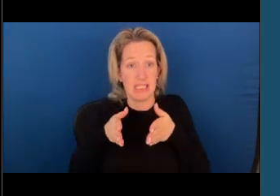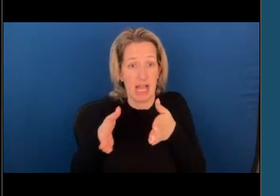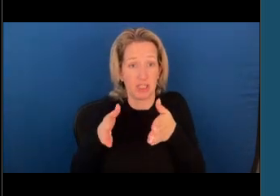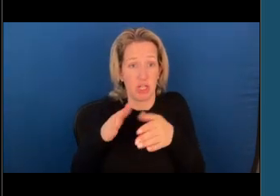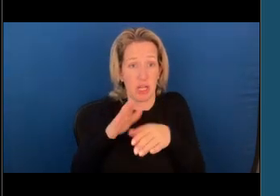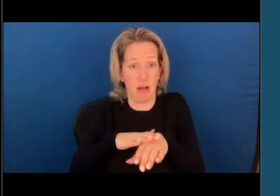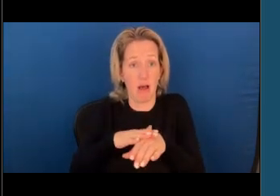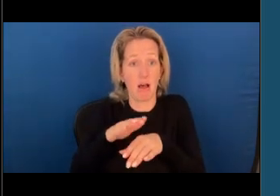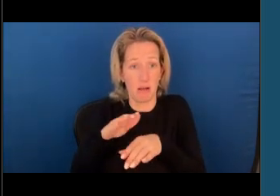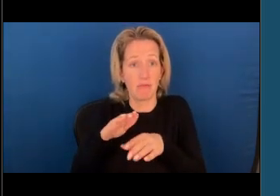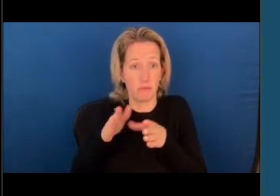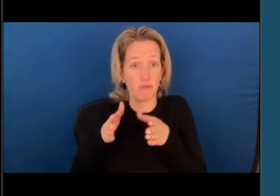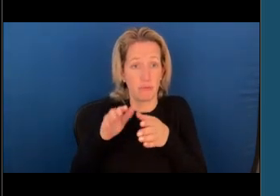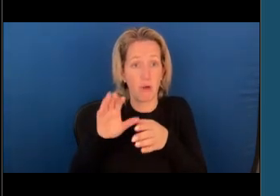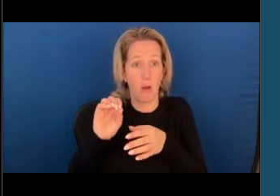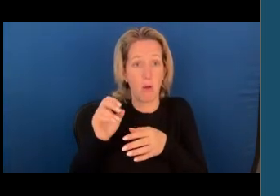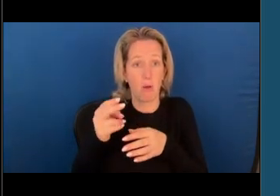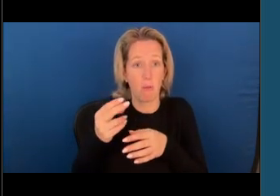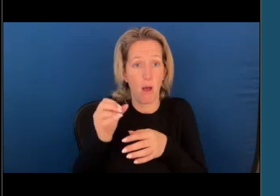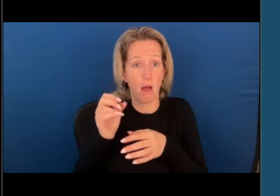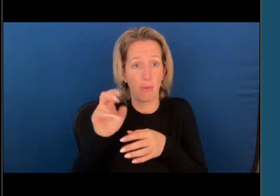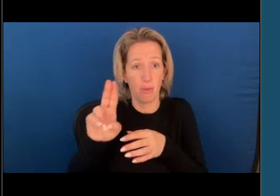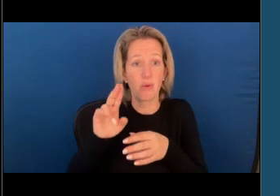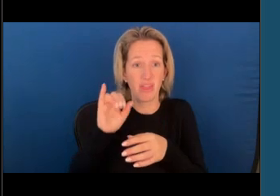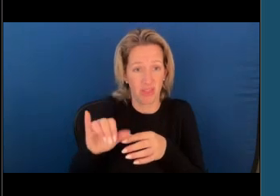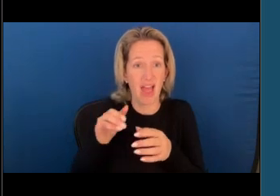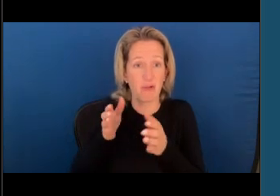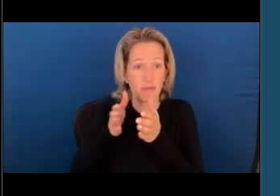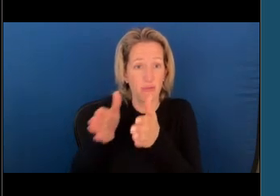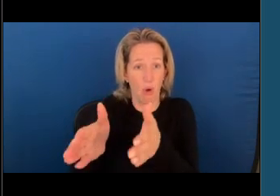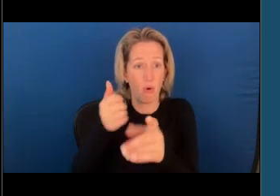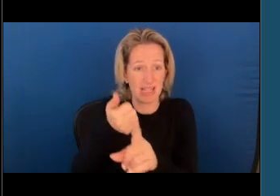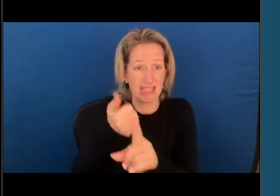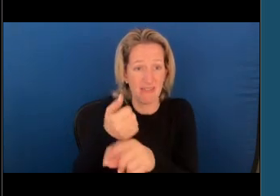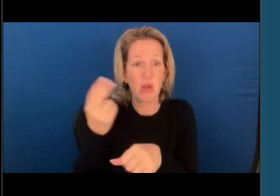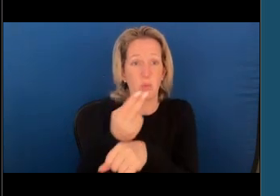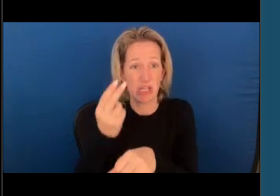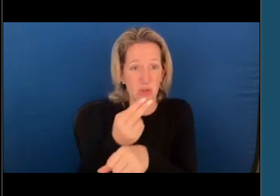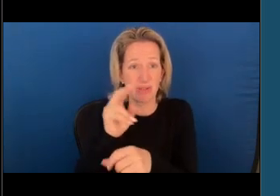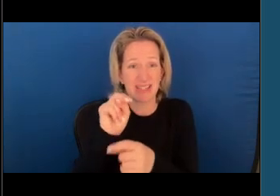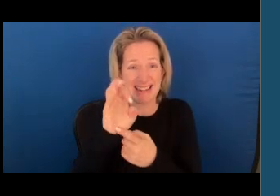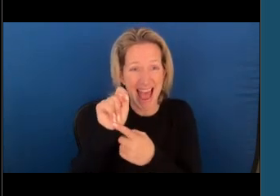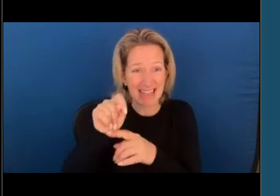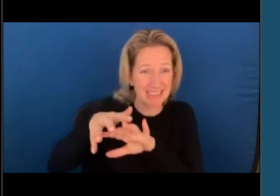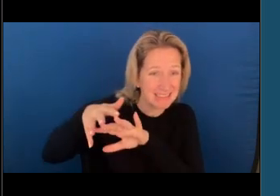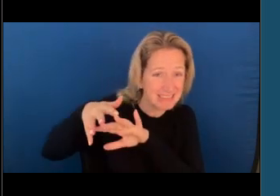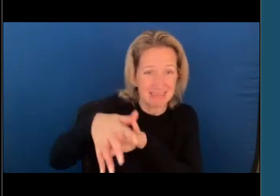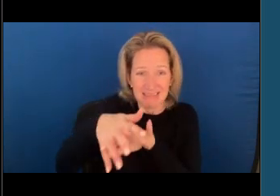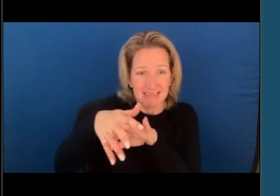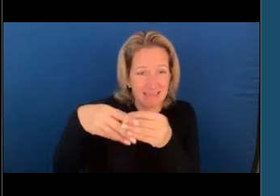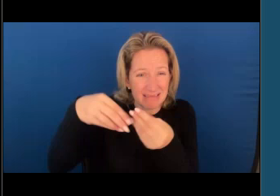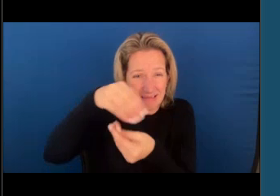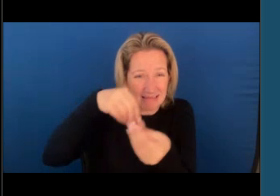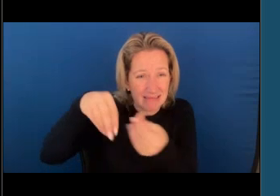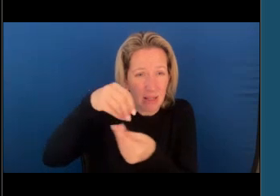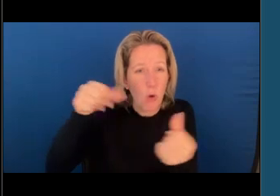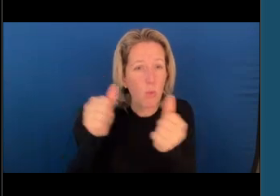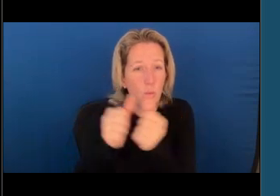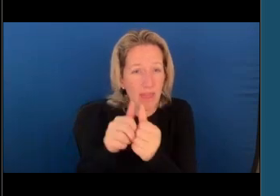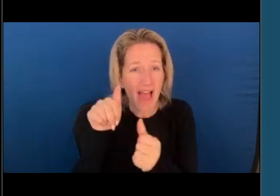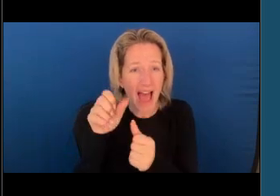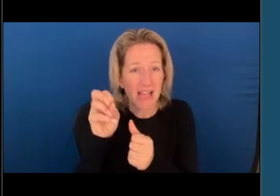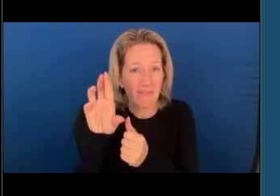1,000 pounds of HDPE trawl nets incorporated into the asphalt. This ends up being about 0.1% of